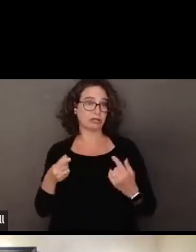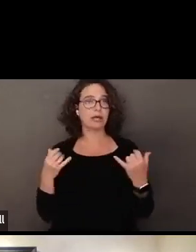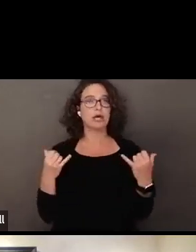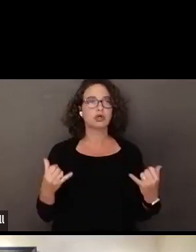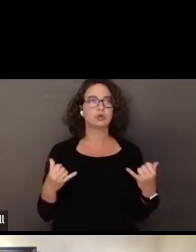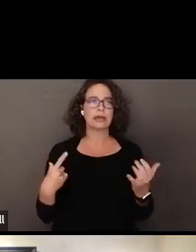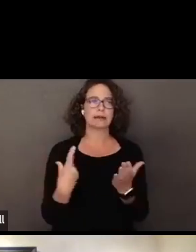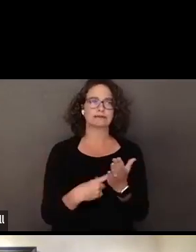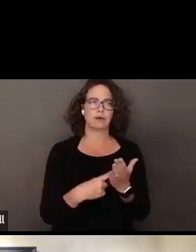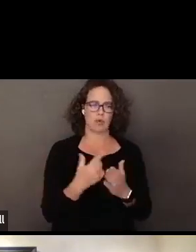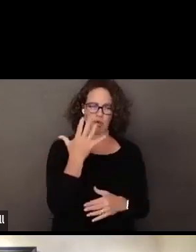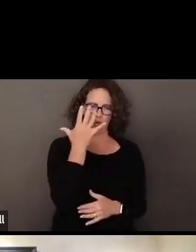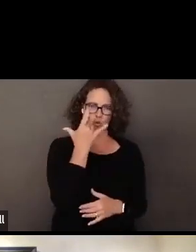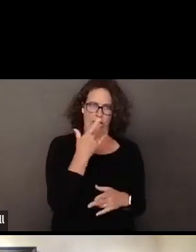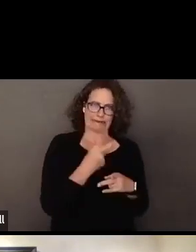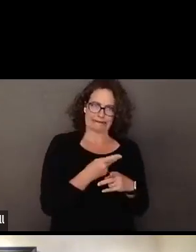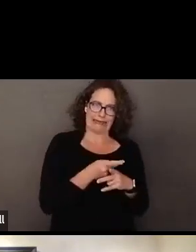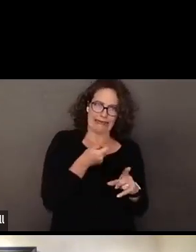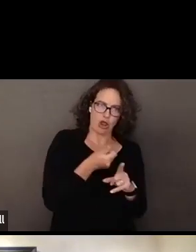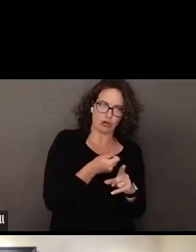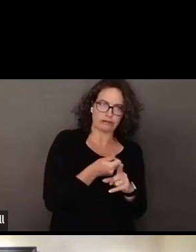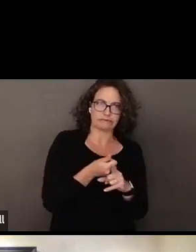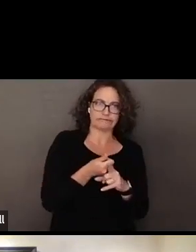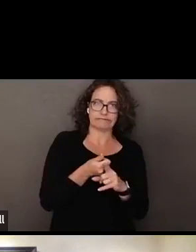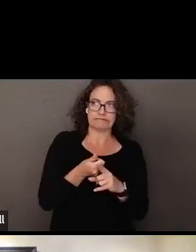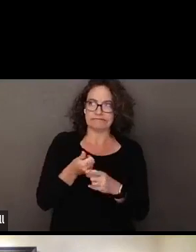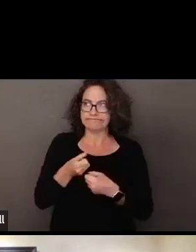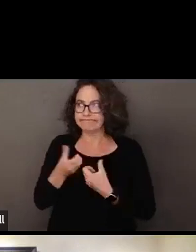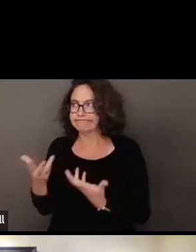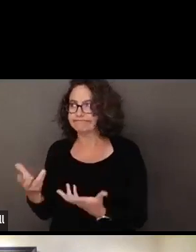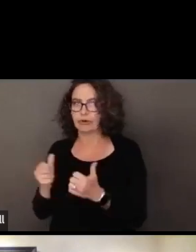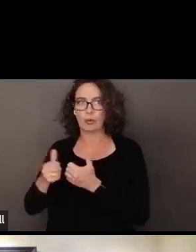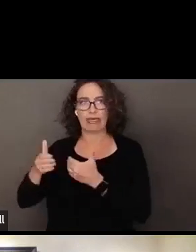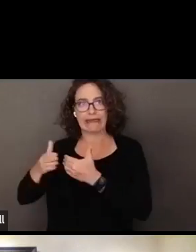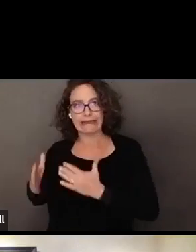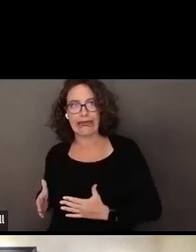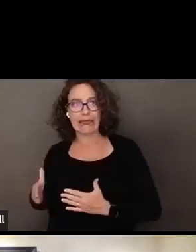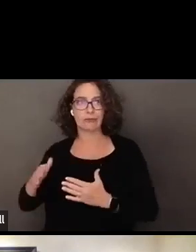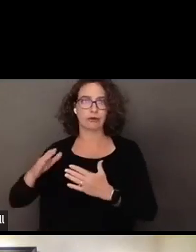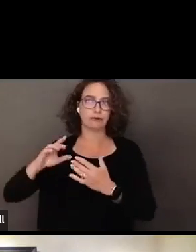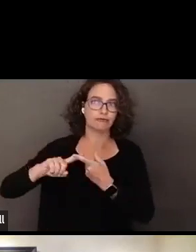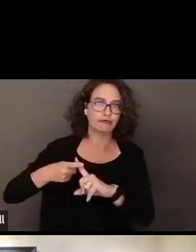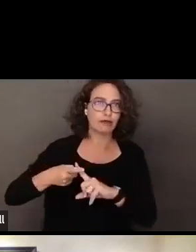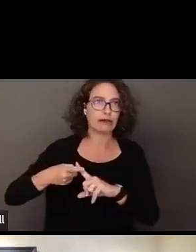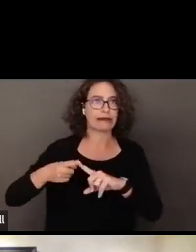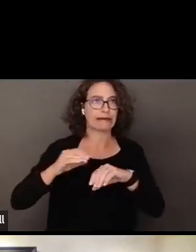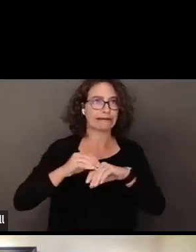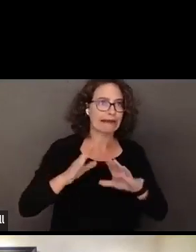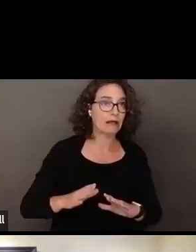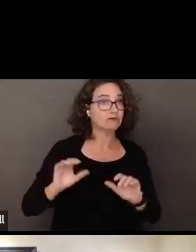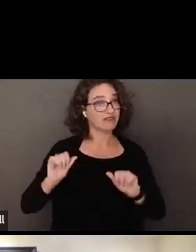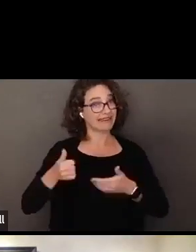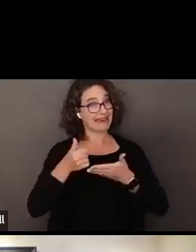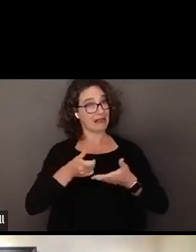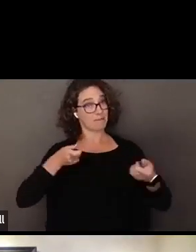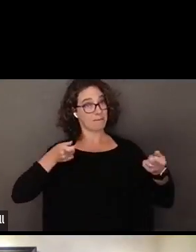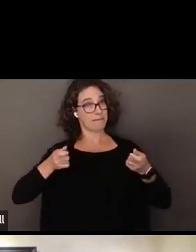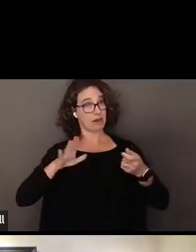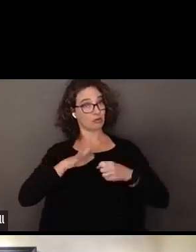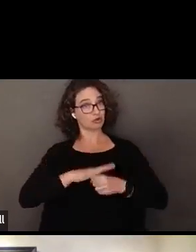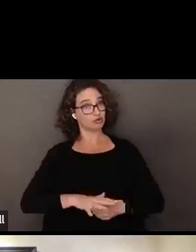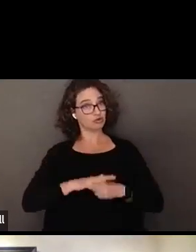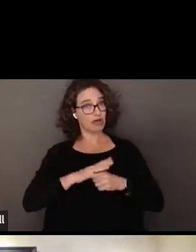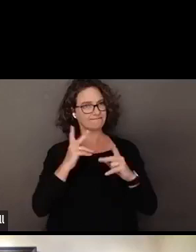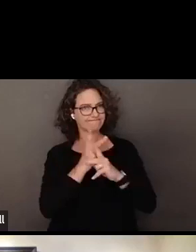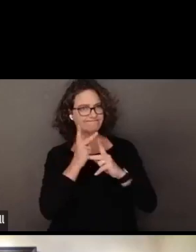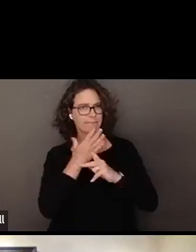why taking care of yourself by opening up to a neighbor or a friend or a counselor can help manage that stress and find healthier ways to deal